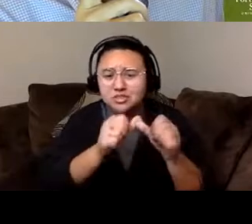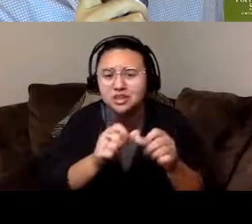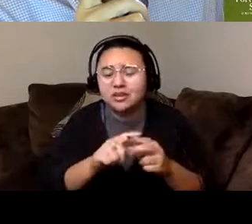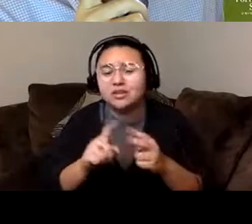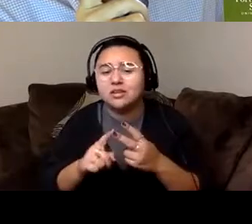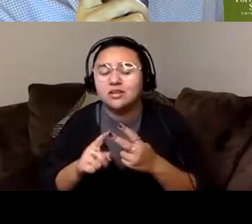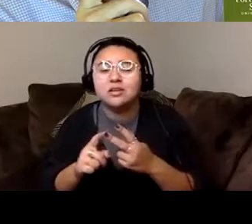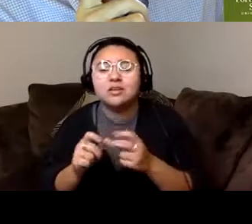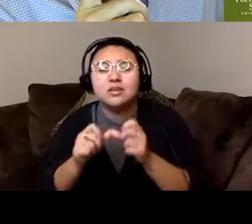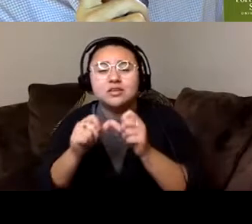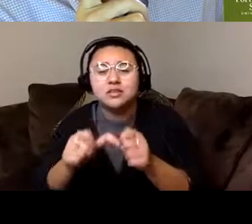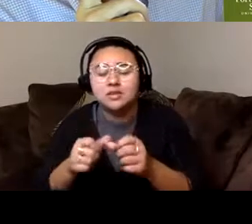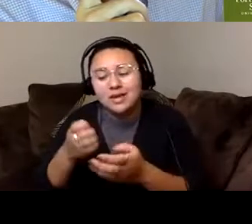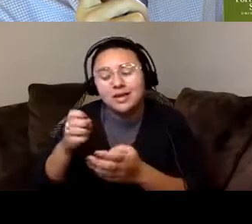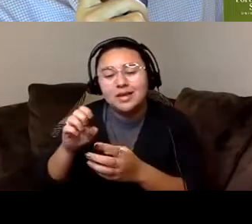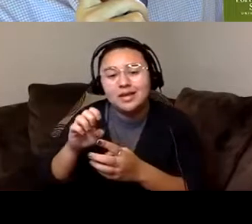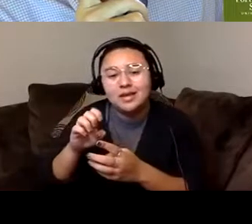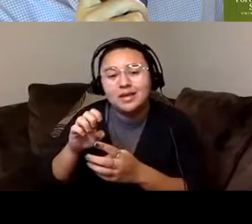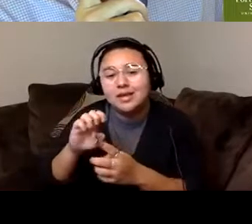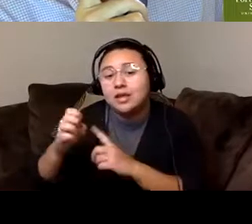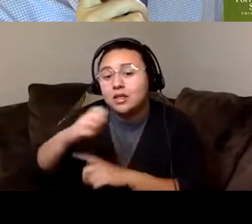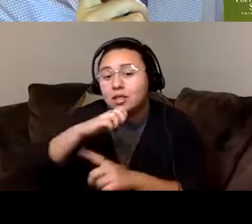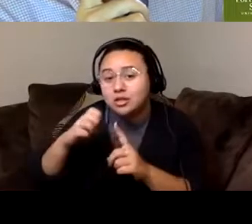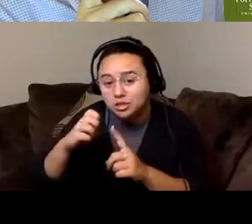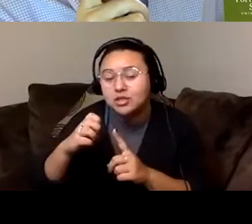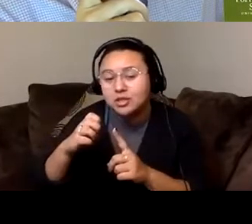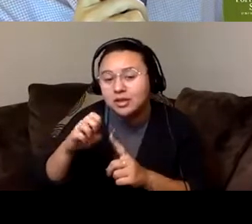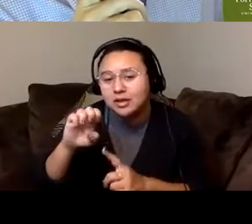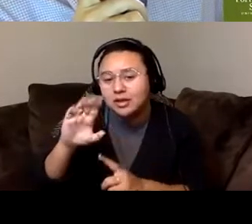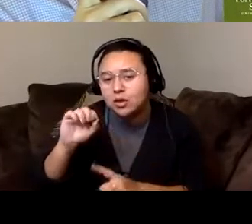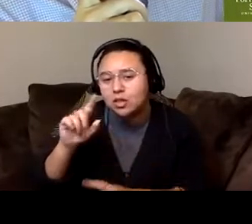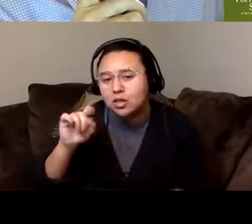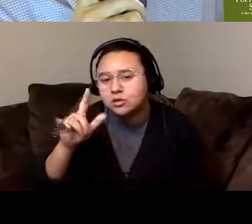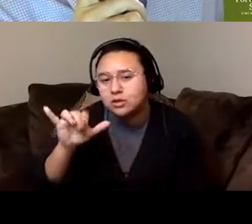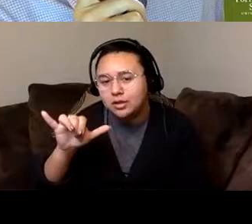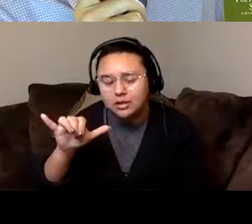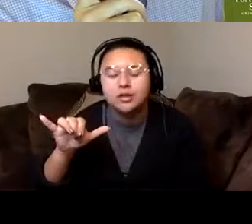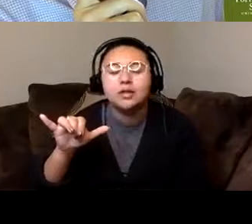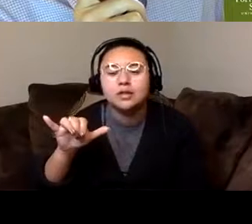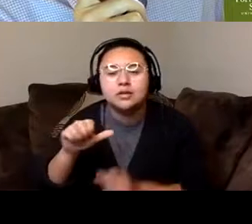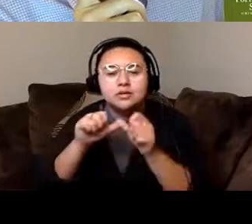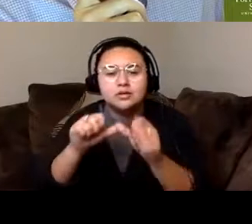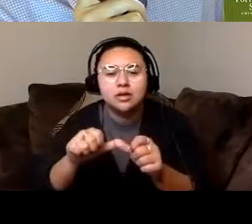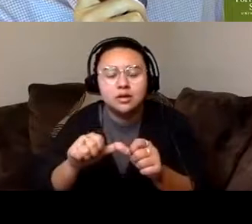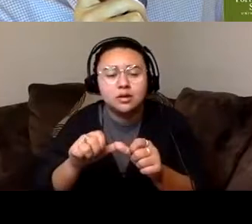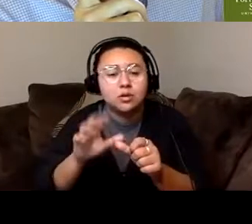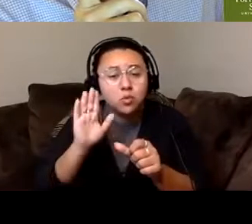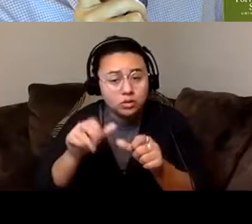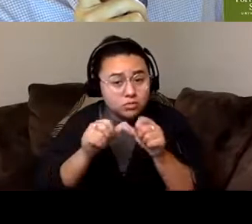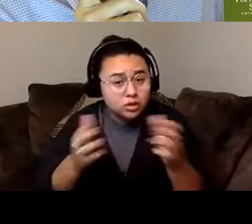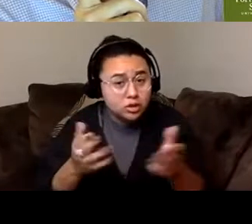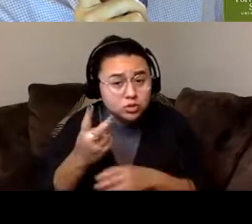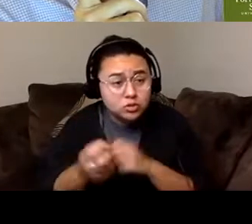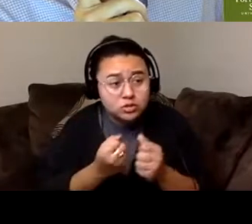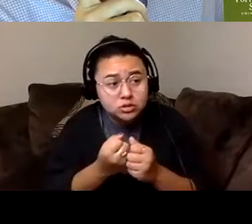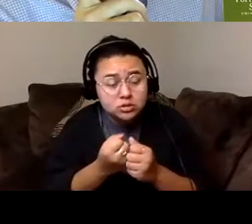be ecologically sustainable? And then how do we make it just sustainable as it's going to be here in 2 years? And right now with our current